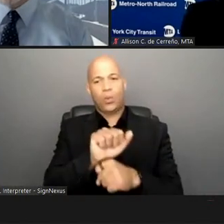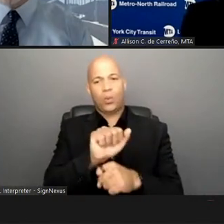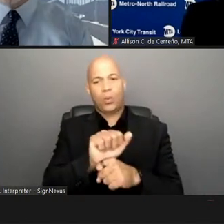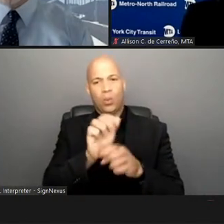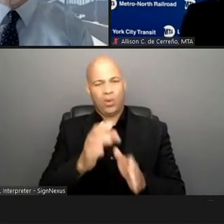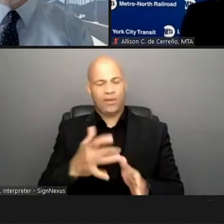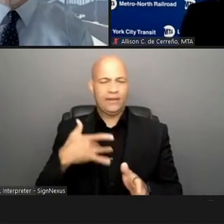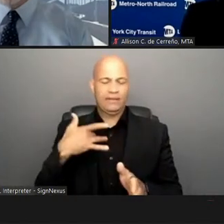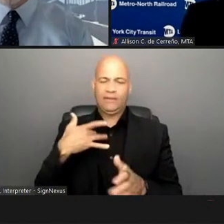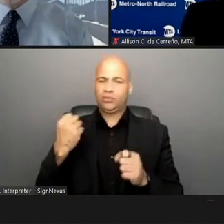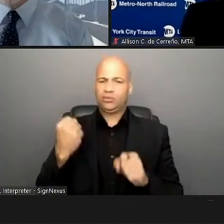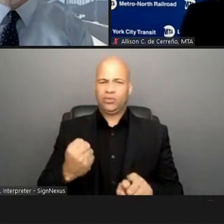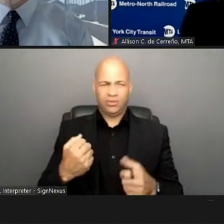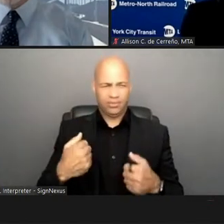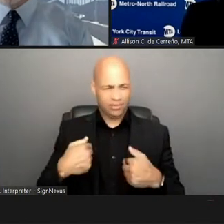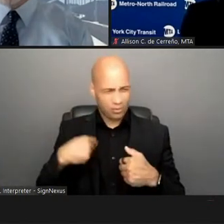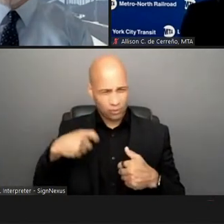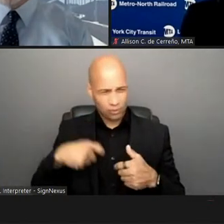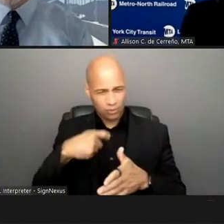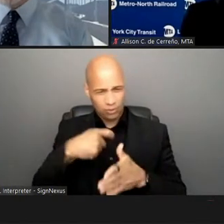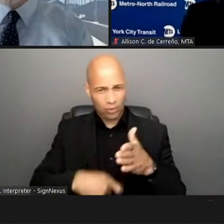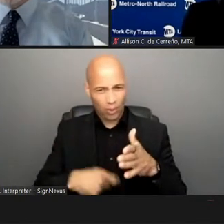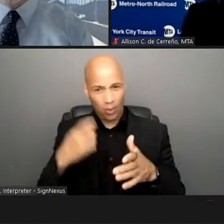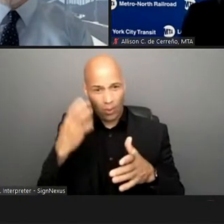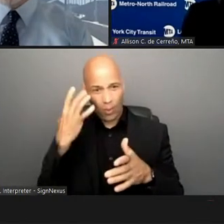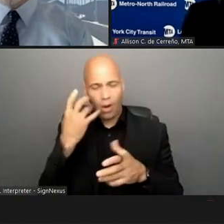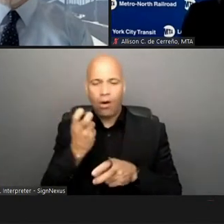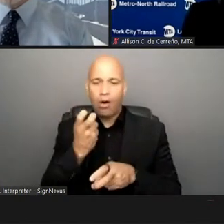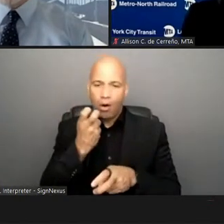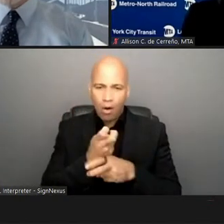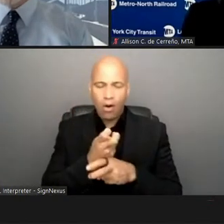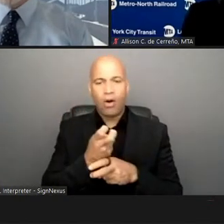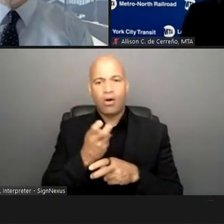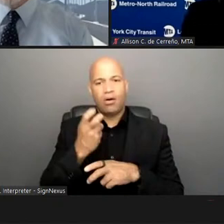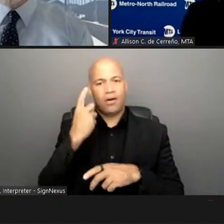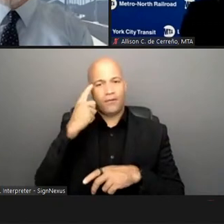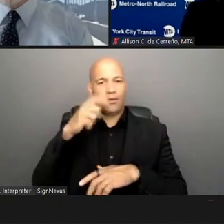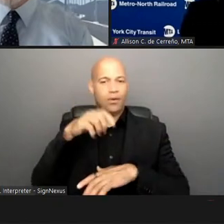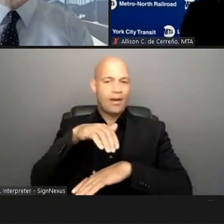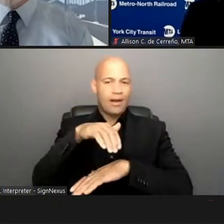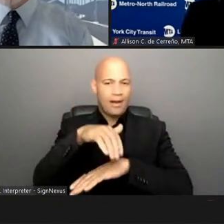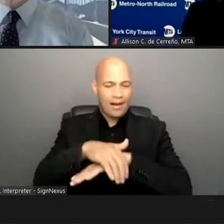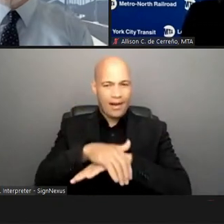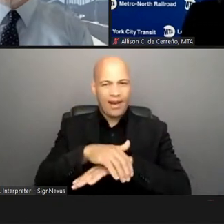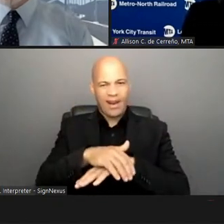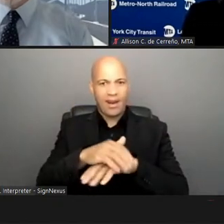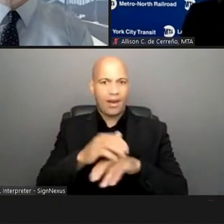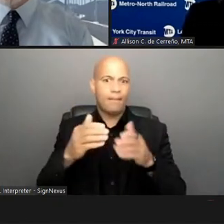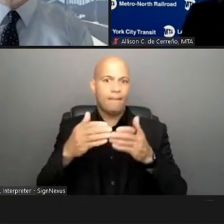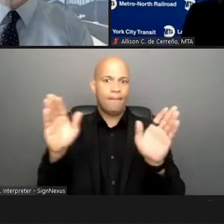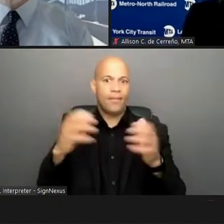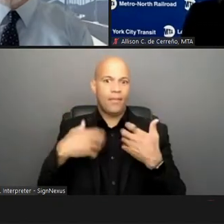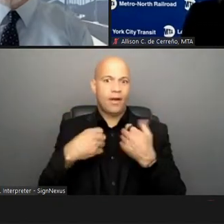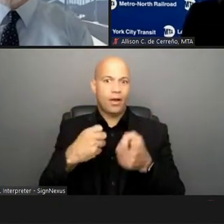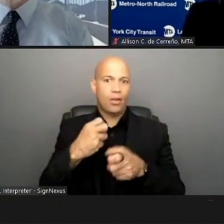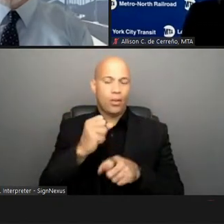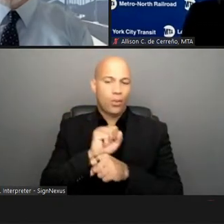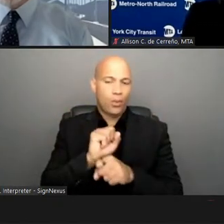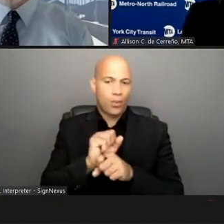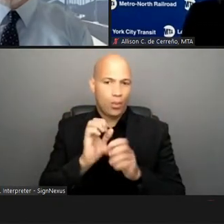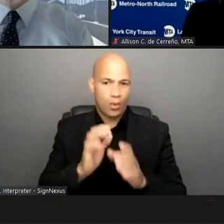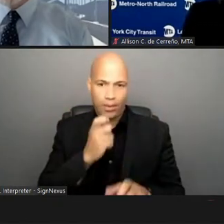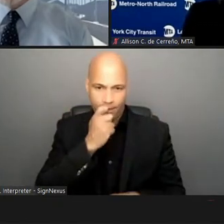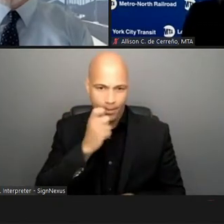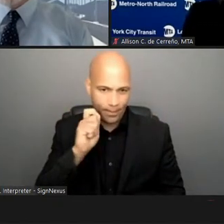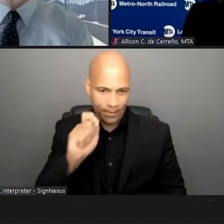strongly that they should not have to pay a toll because it is so hard to get night public health workers period secondly